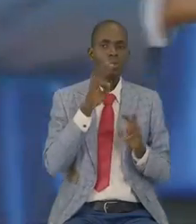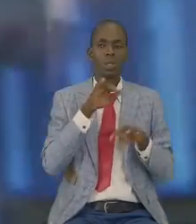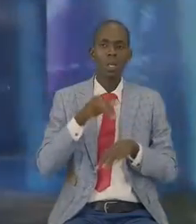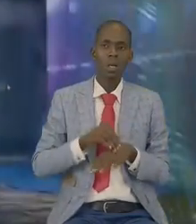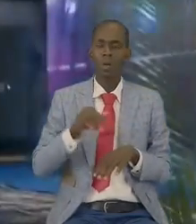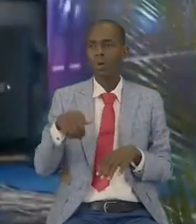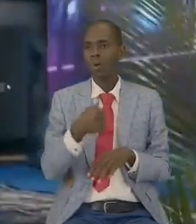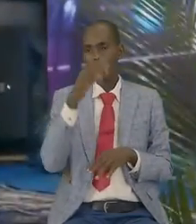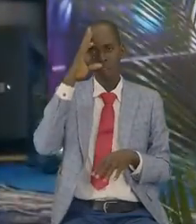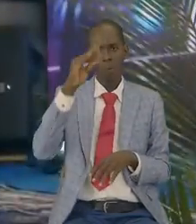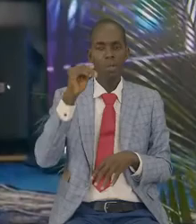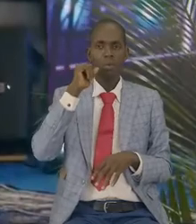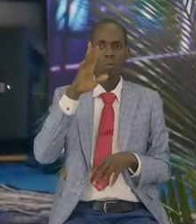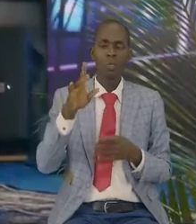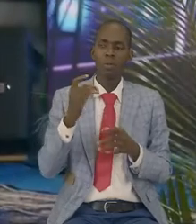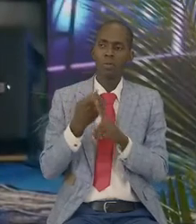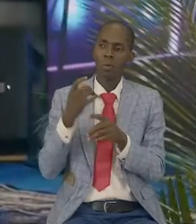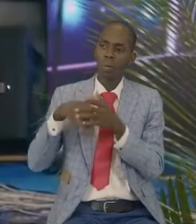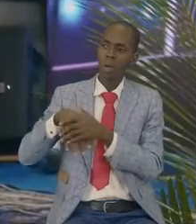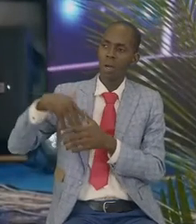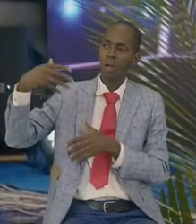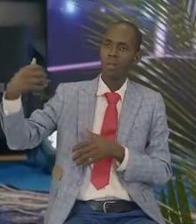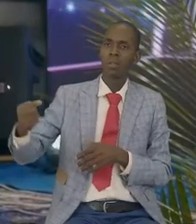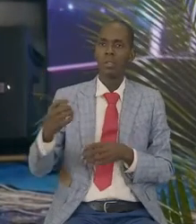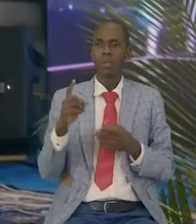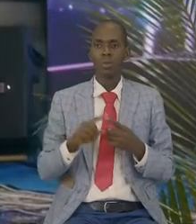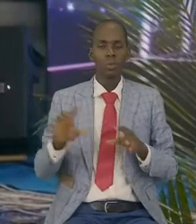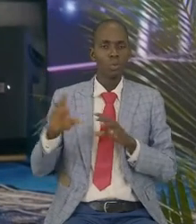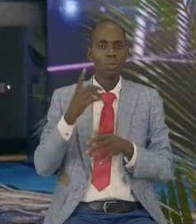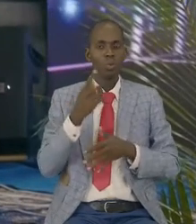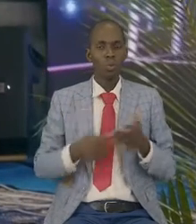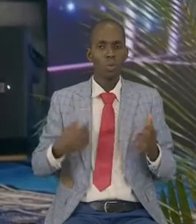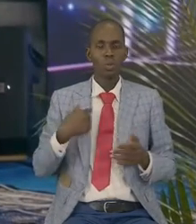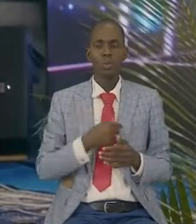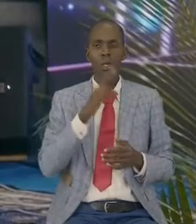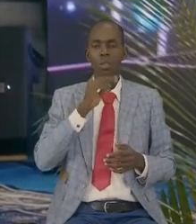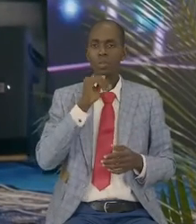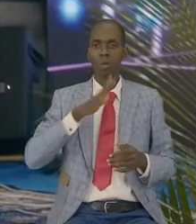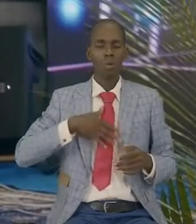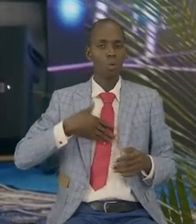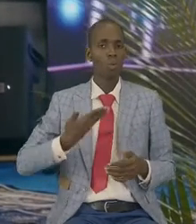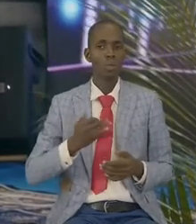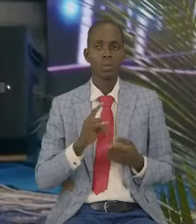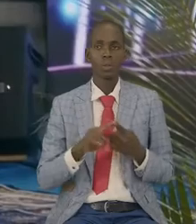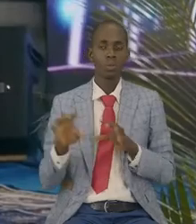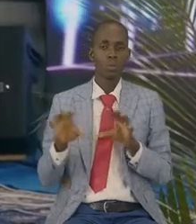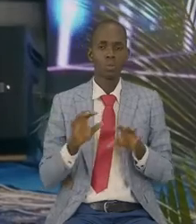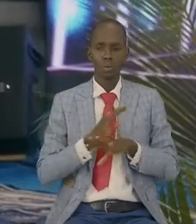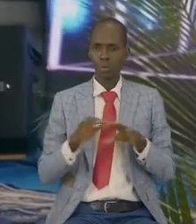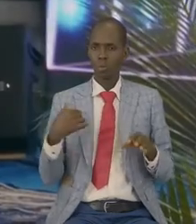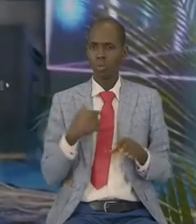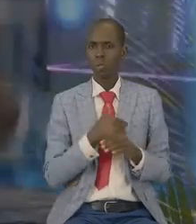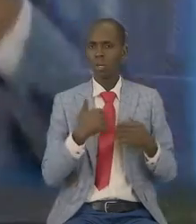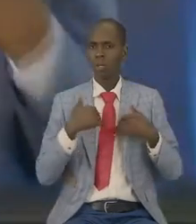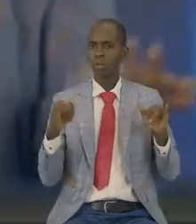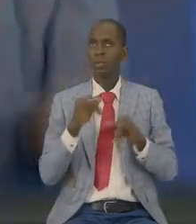women to come from outside and do what you are not willing to do, don't we have the same God? And the God who is going